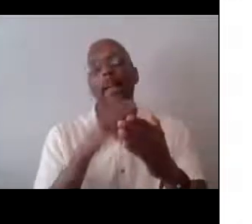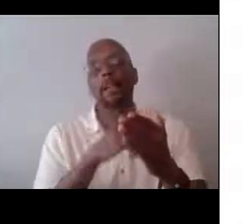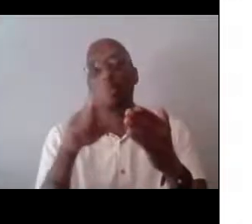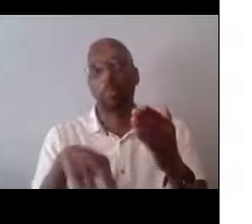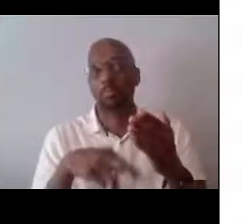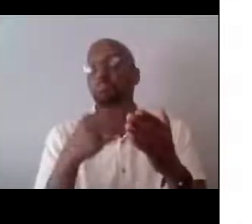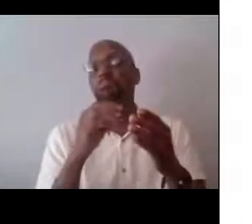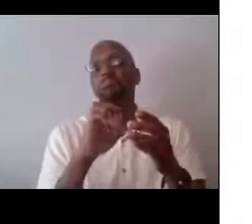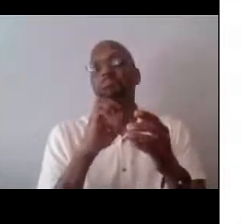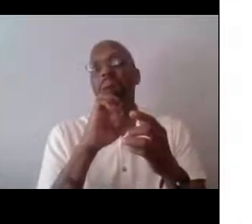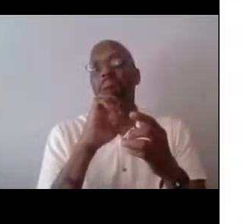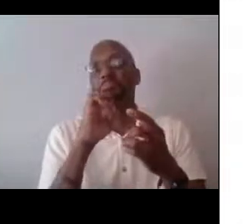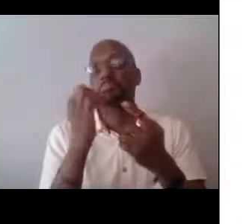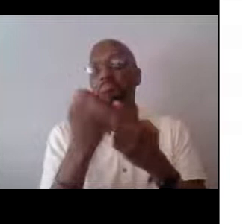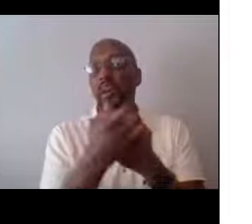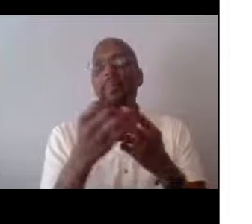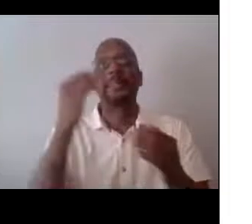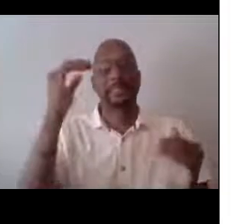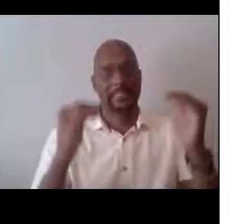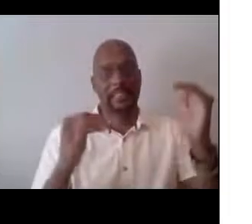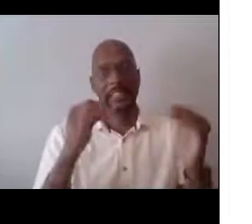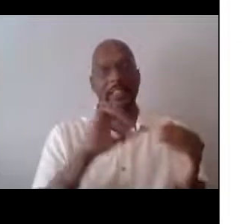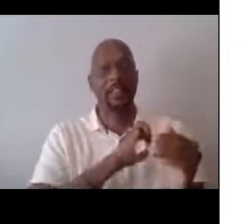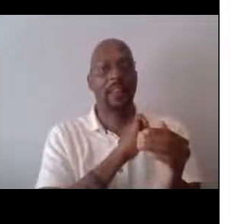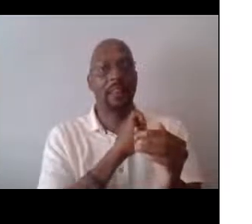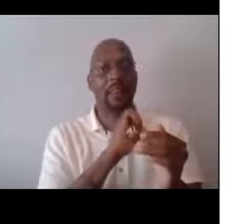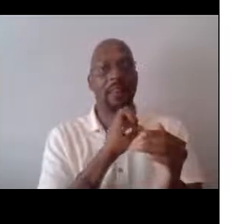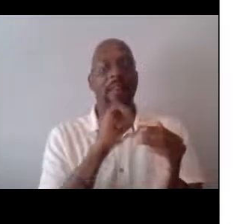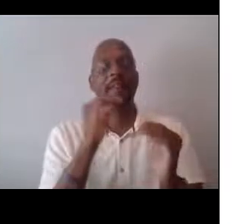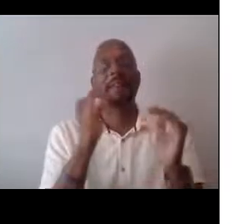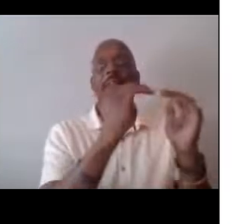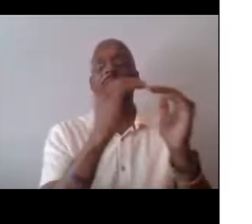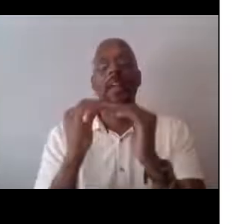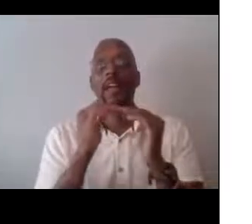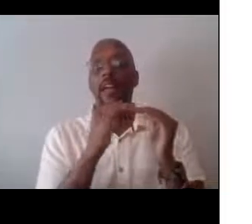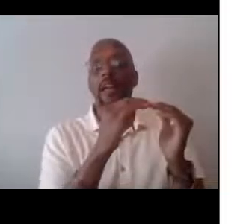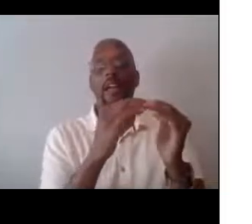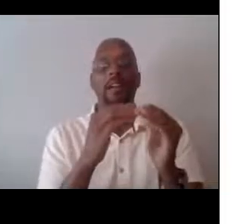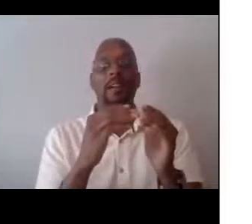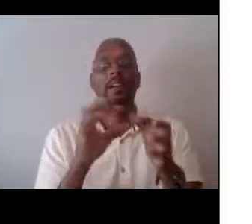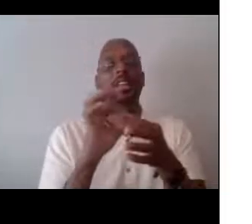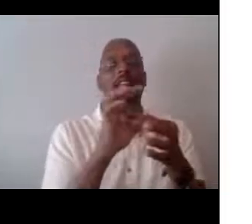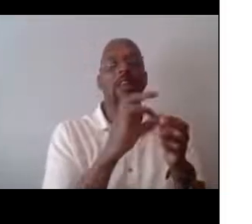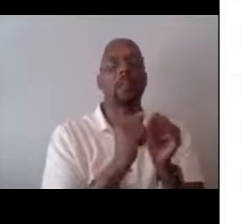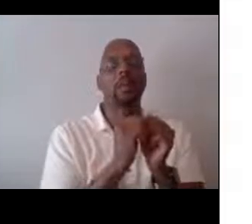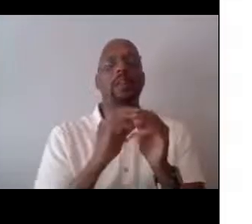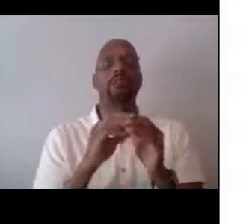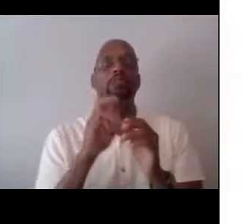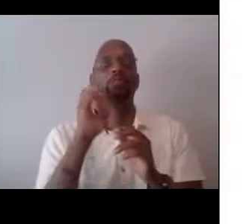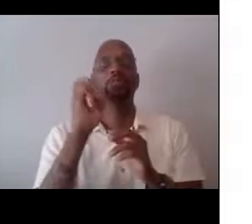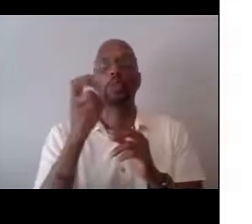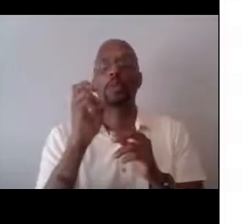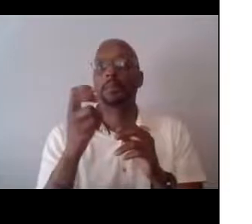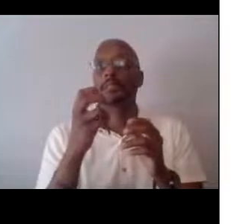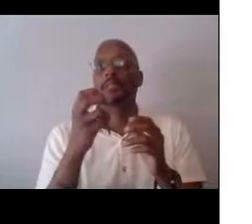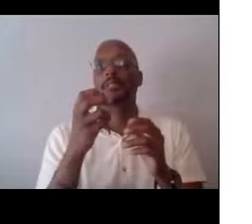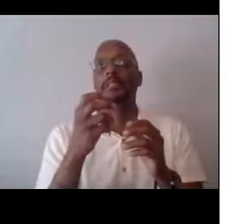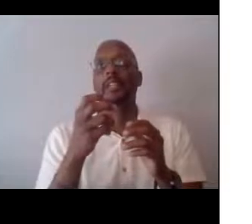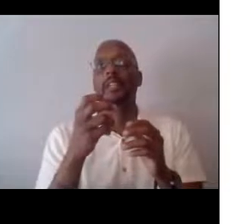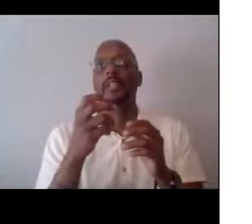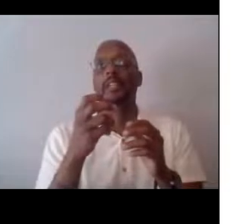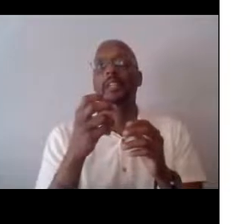justice, and equitable economic opportunities, especially as related to transportation planning and programming. And